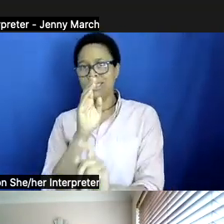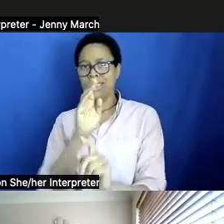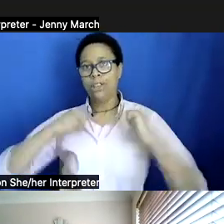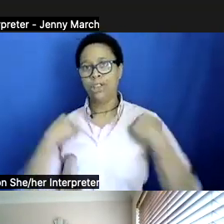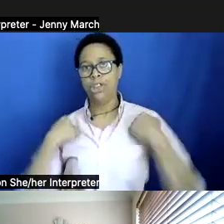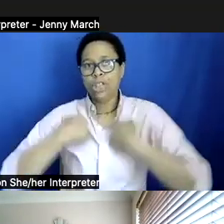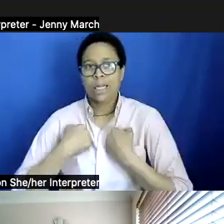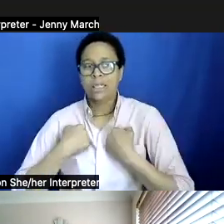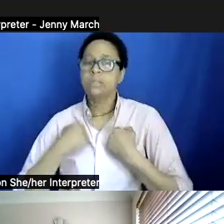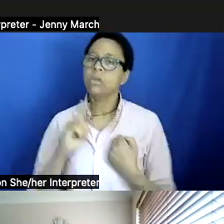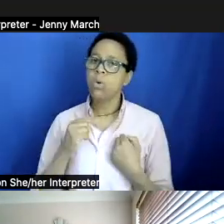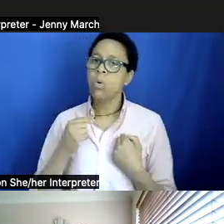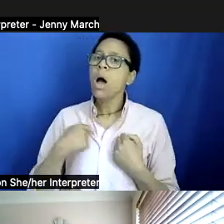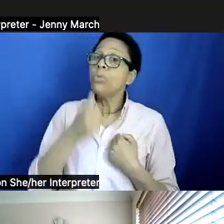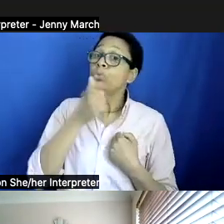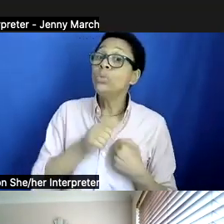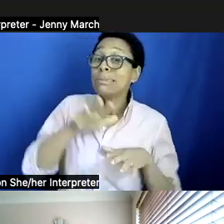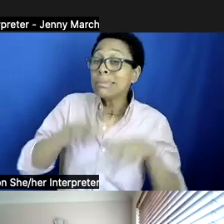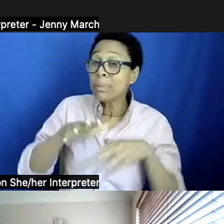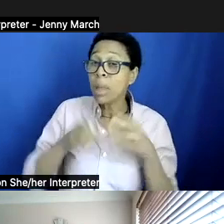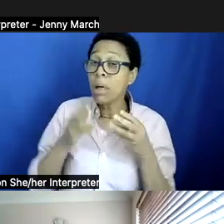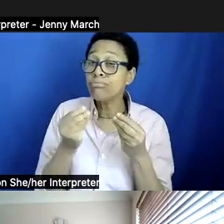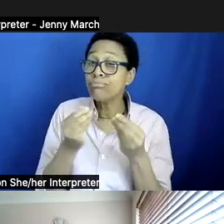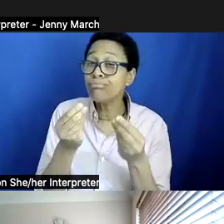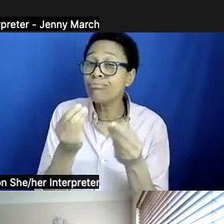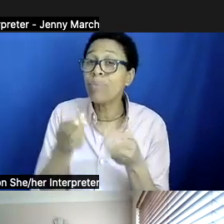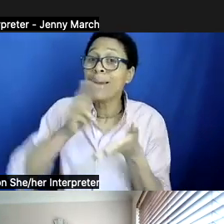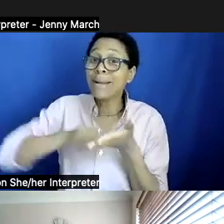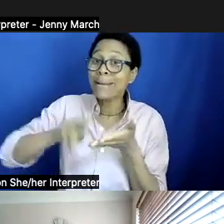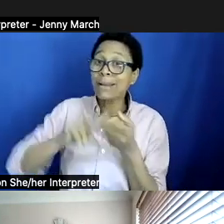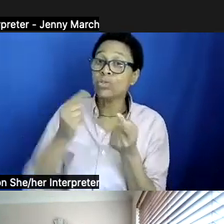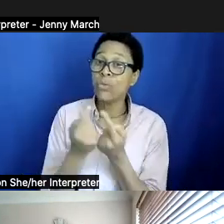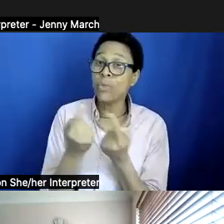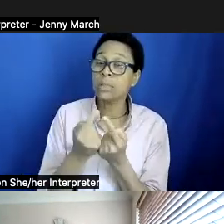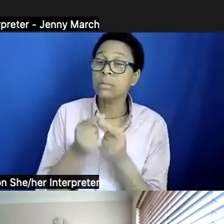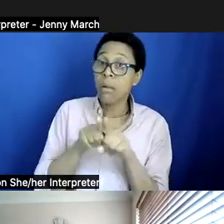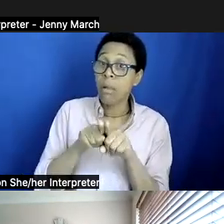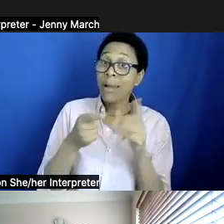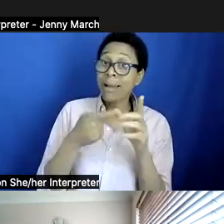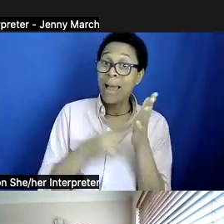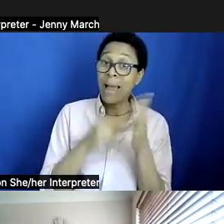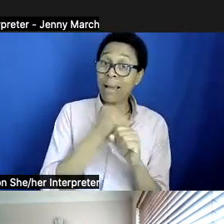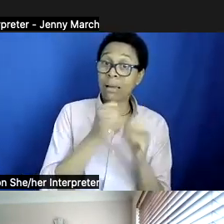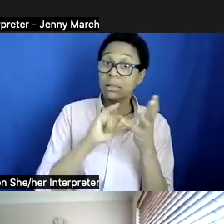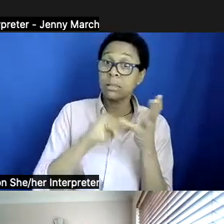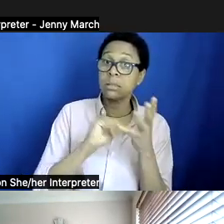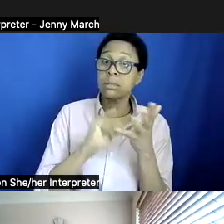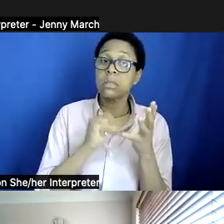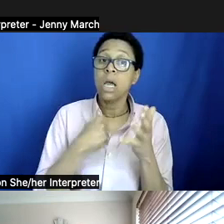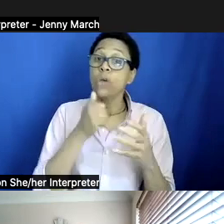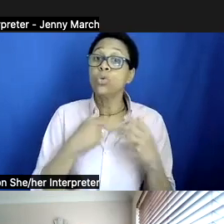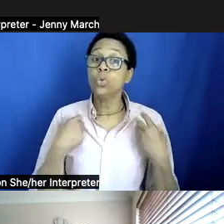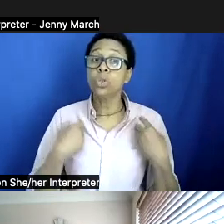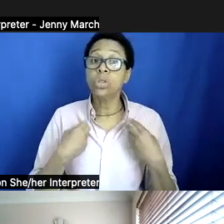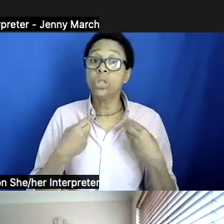natural materials that Angus was using, I used clothing I'd been given and yarn that was lying around my